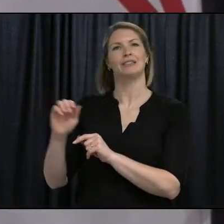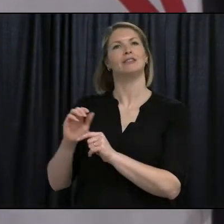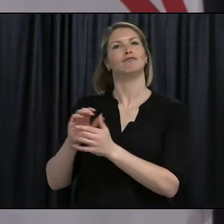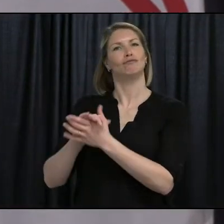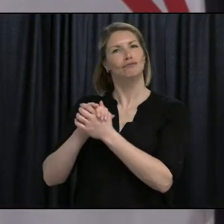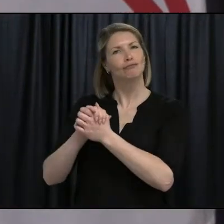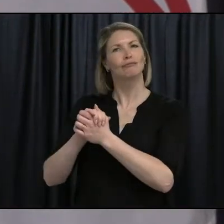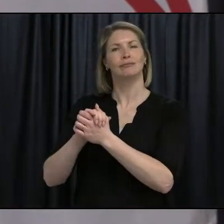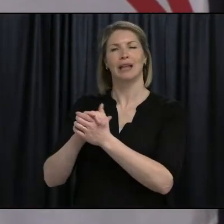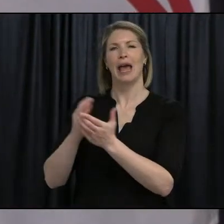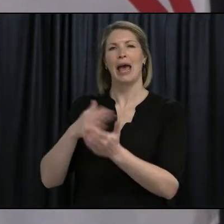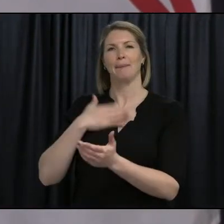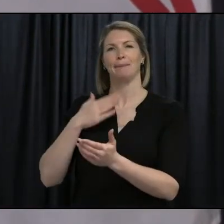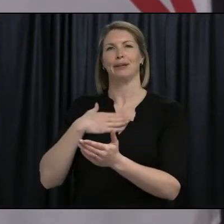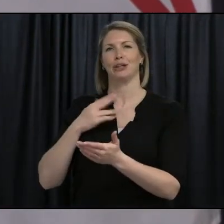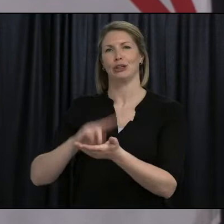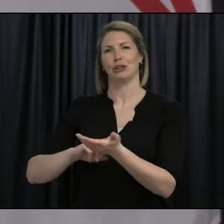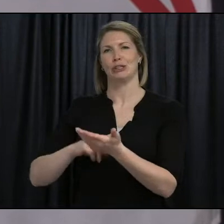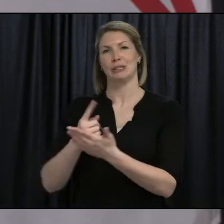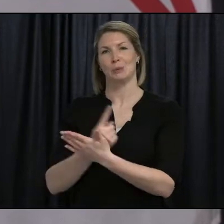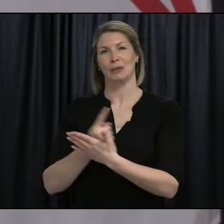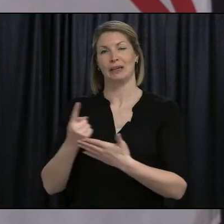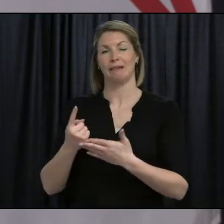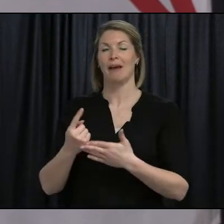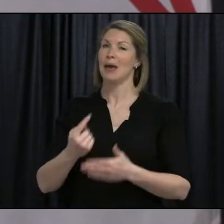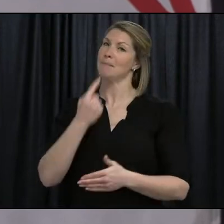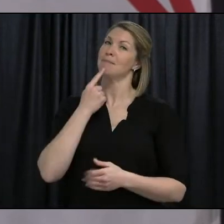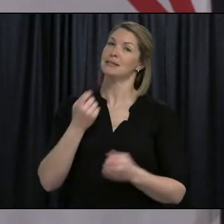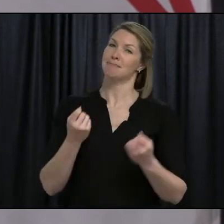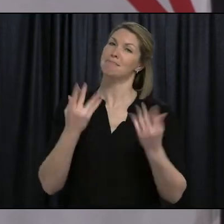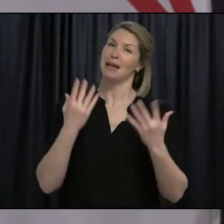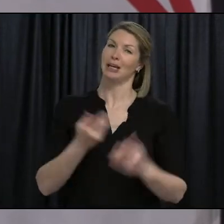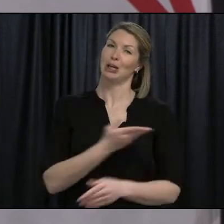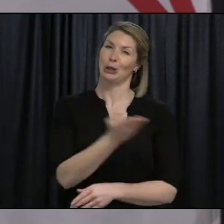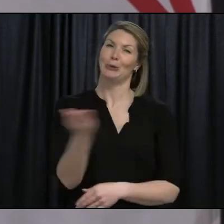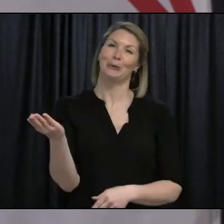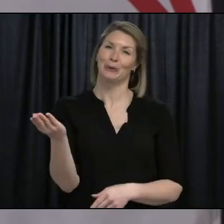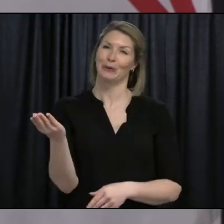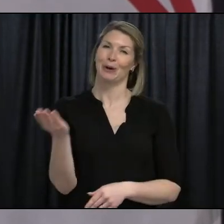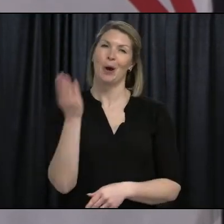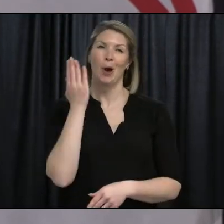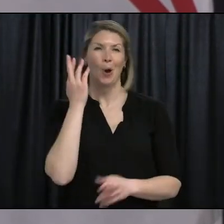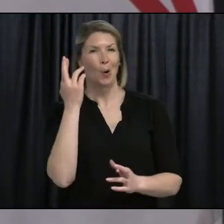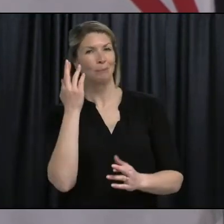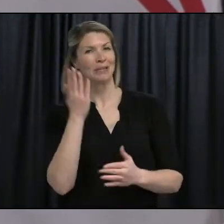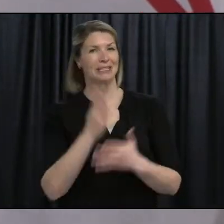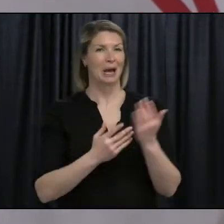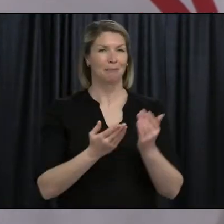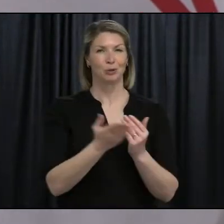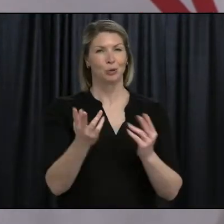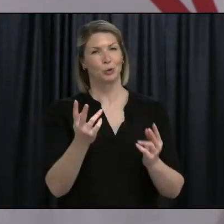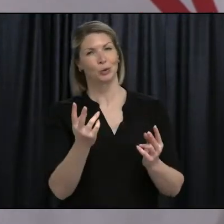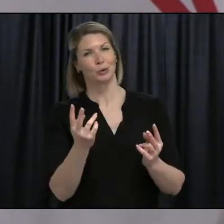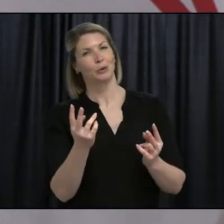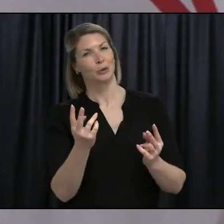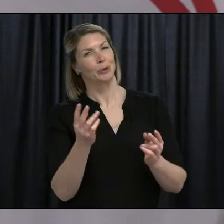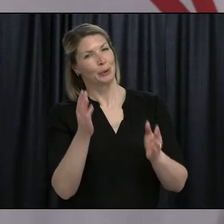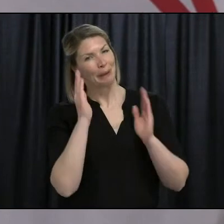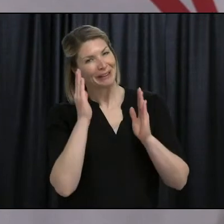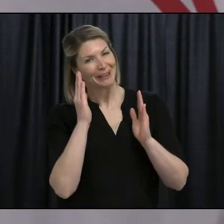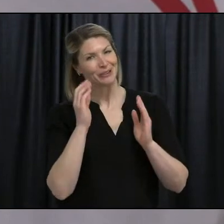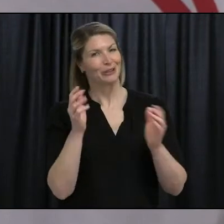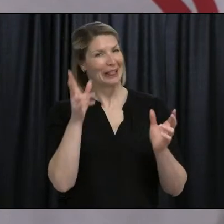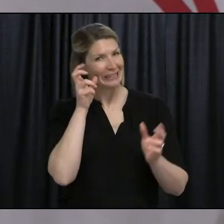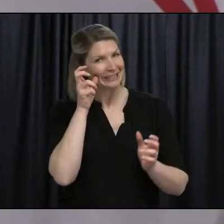Week, and certainly miss many of you who I've worked with over the years. I hope some of you are listening, but I know you're working hard,